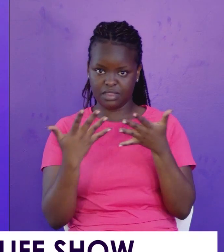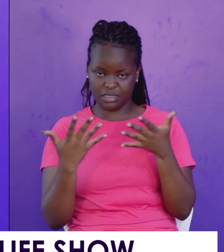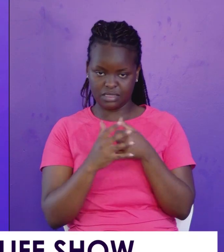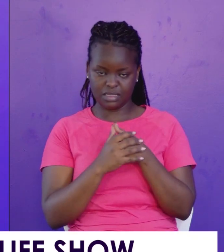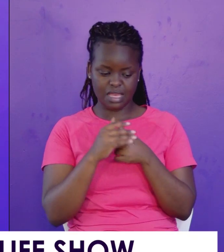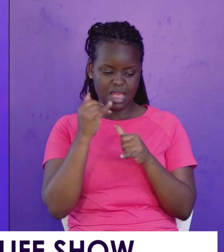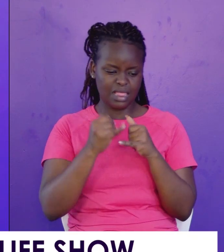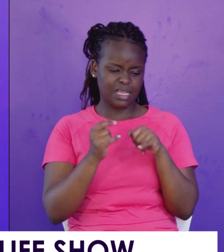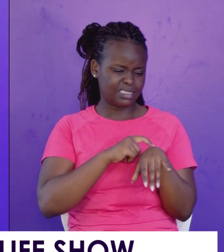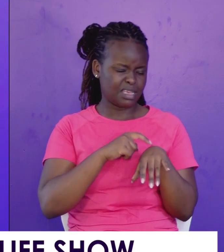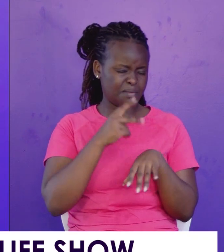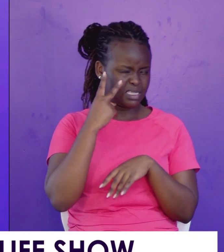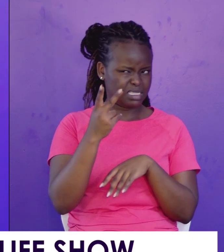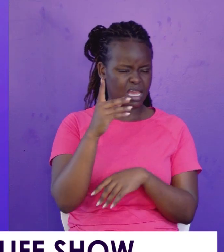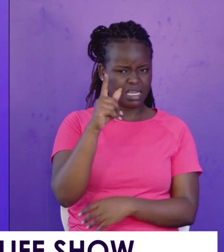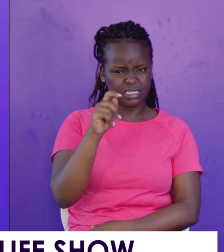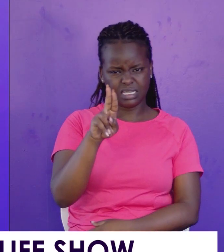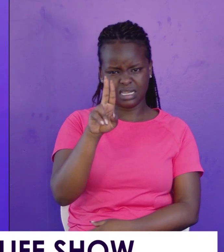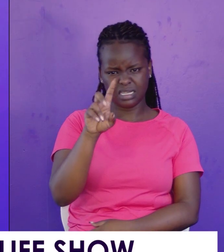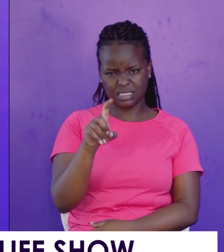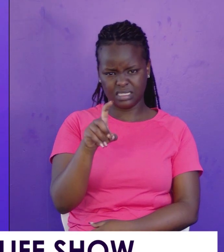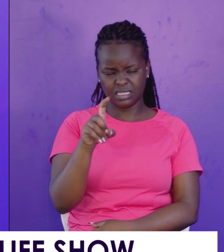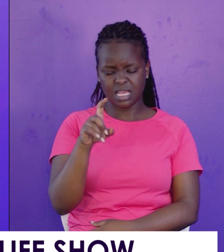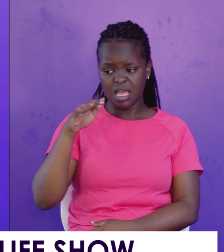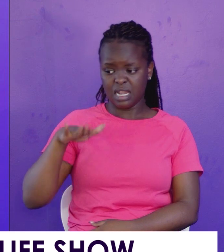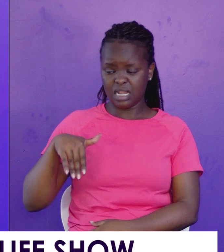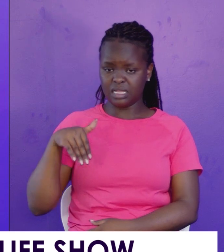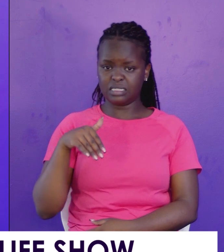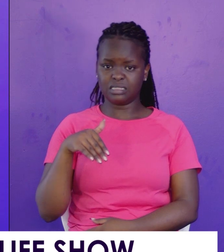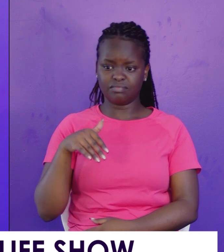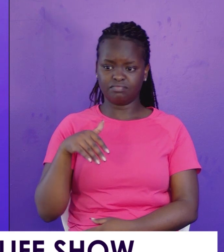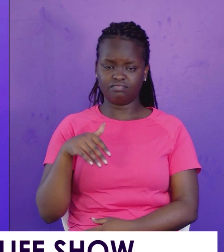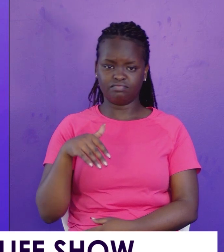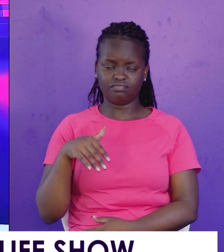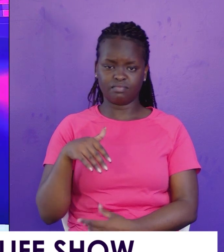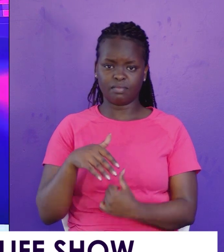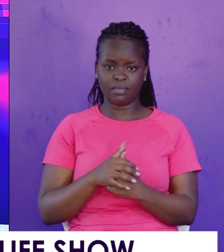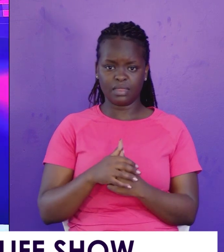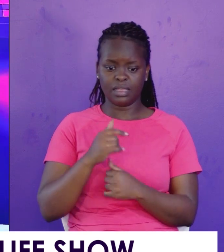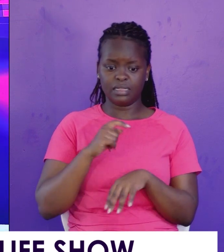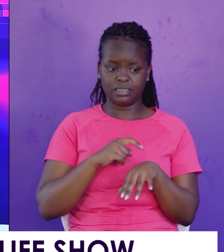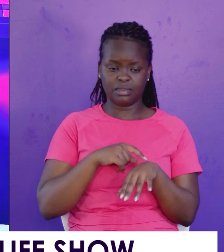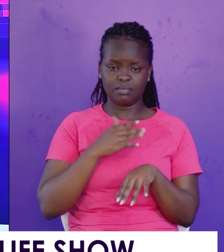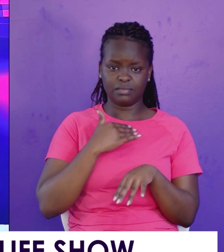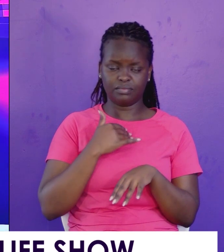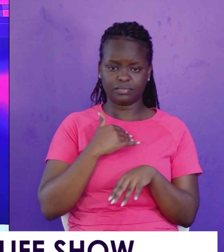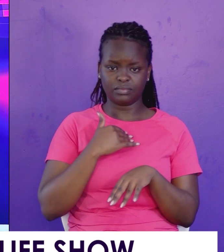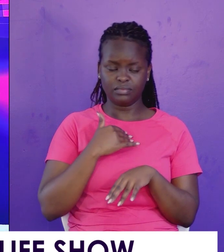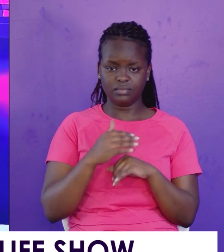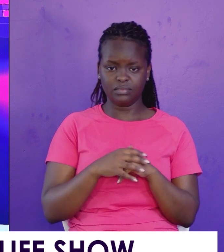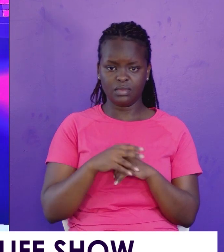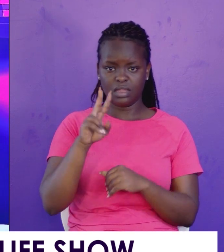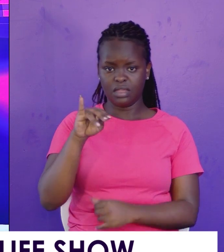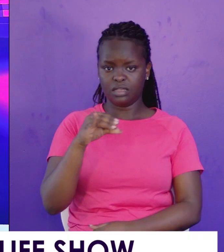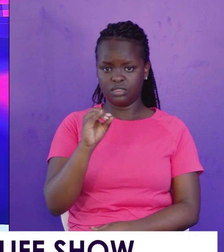a tuxedo was when Wamalwa Kijana, the late, was when he used to like his strip suits, and Jonjo he